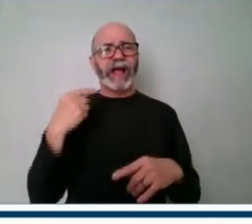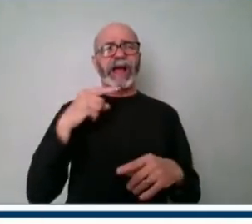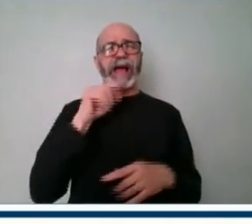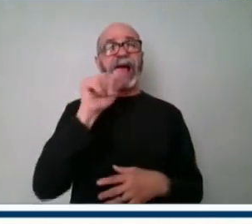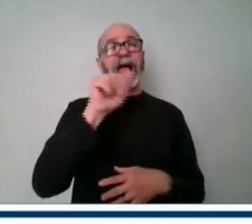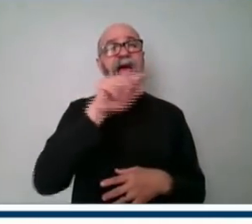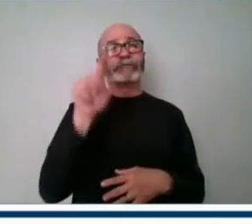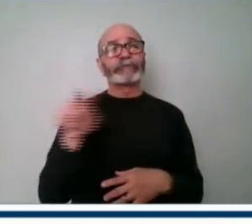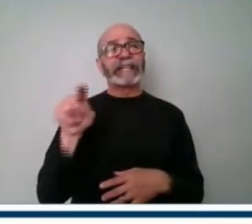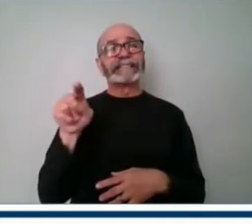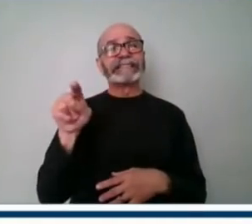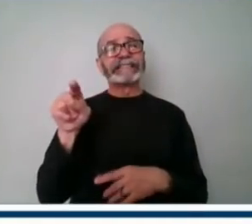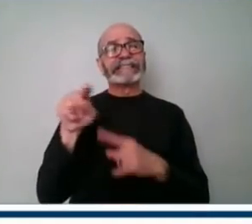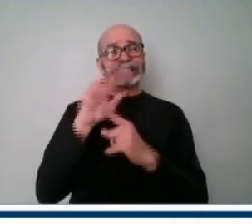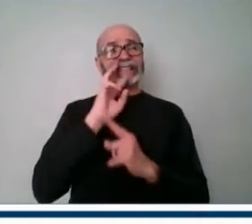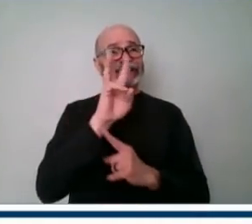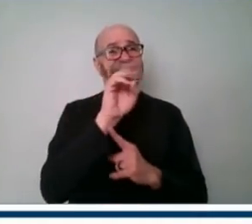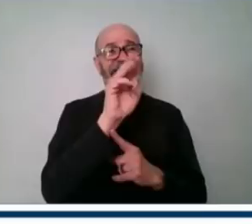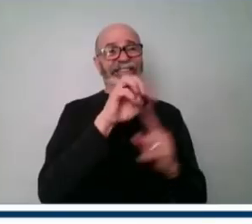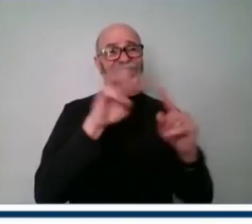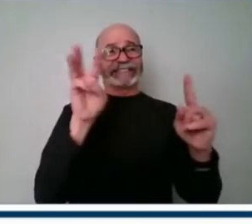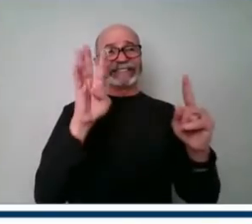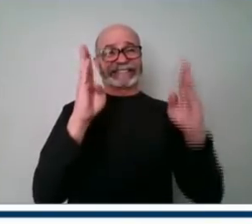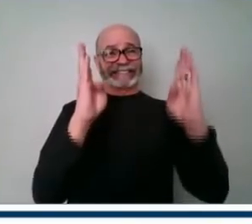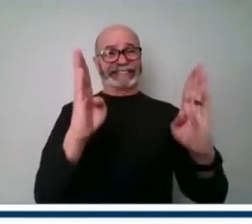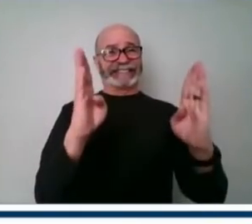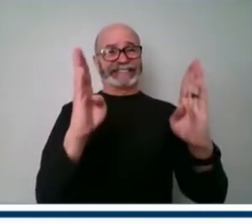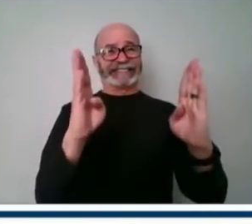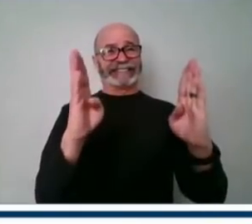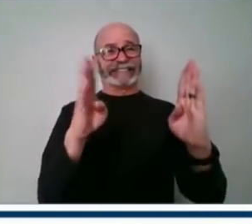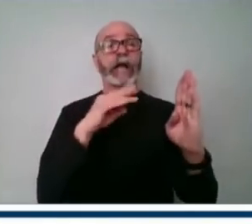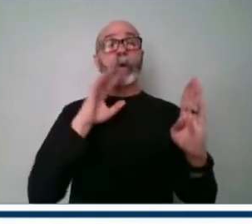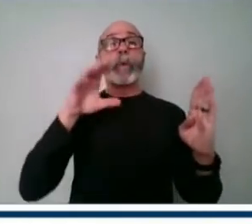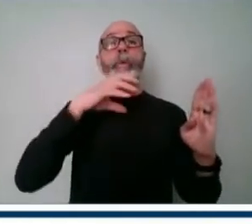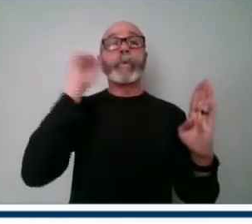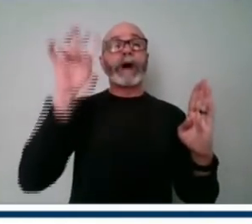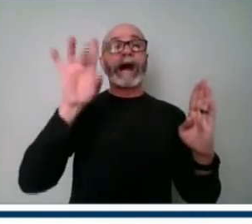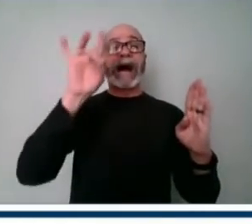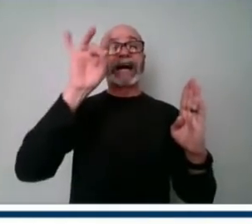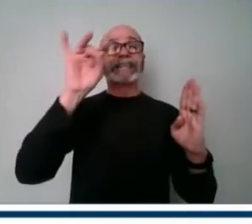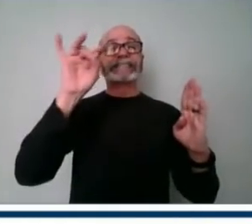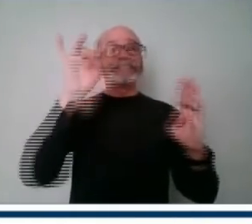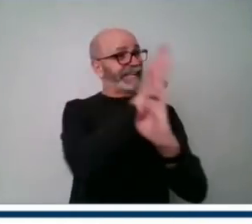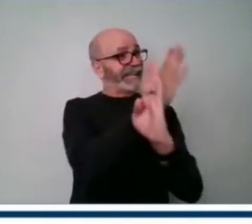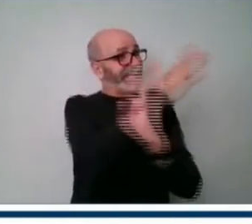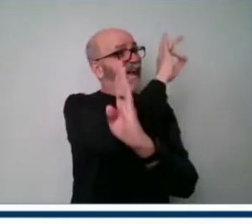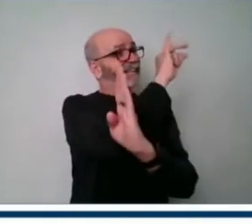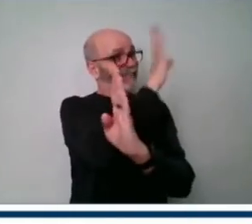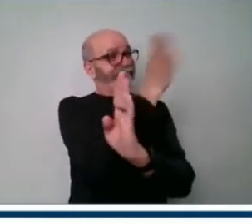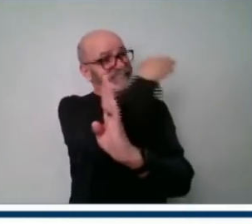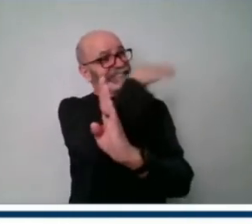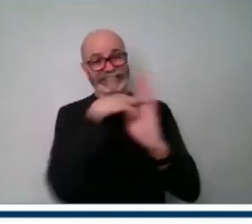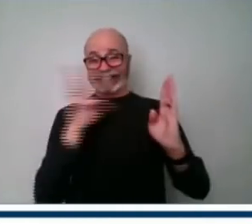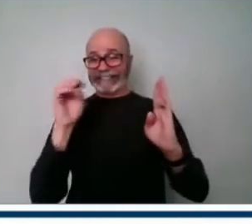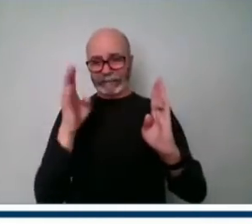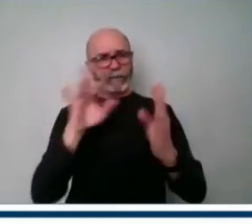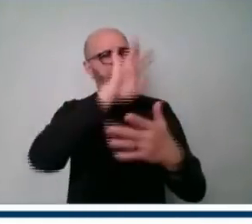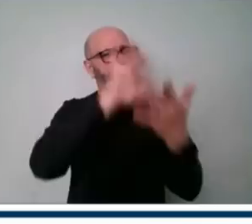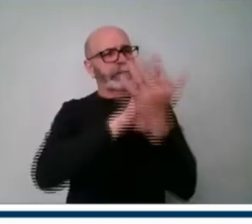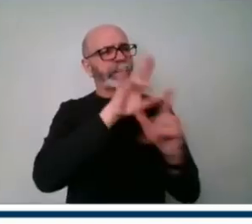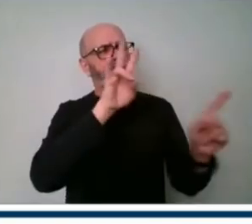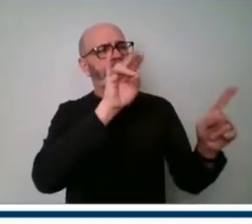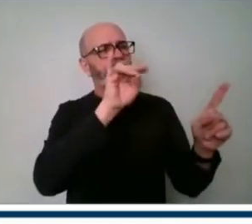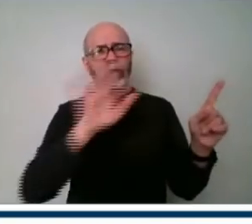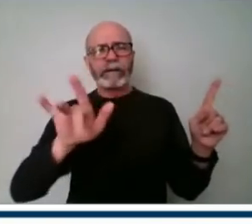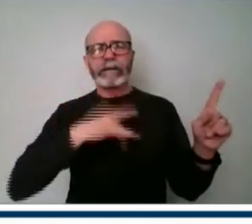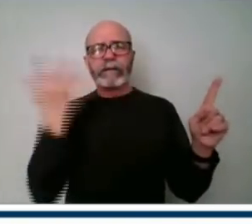are right now getting the mRNA vaccine? Very soon in the coming weeks, they'll see much more detail and confidence about